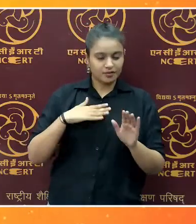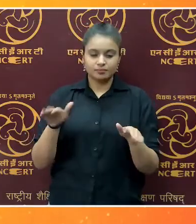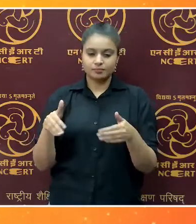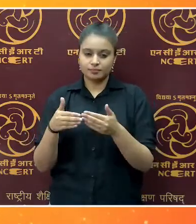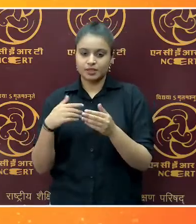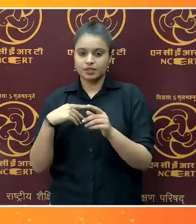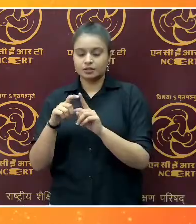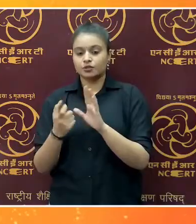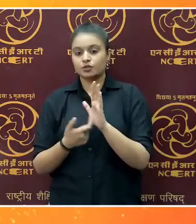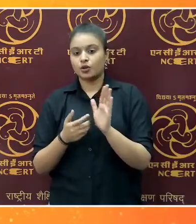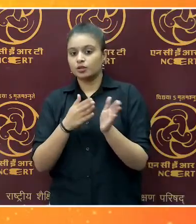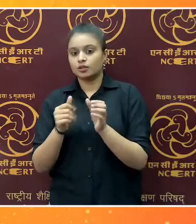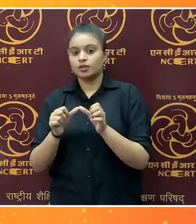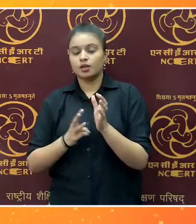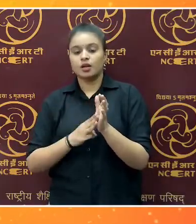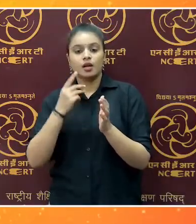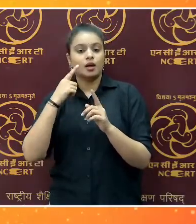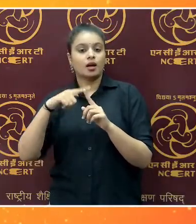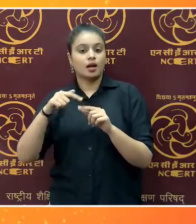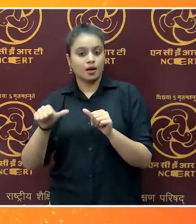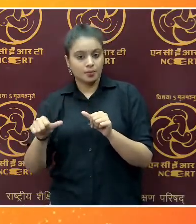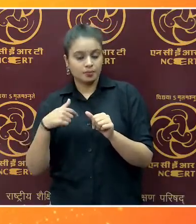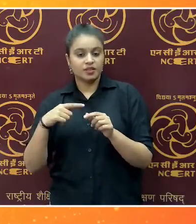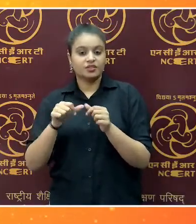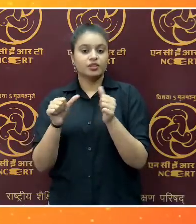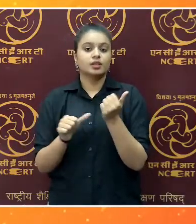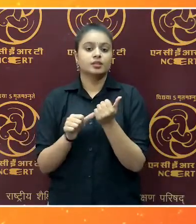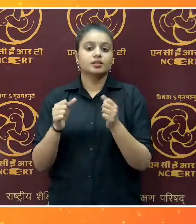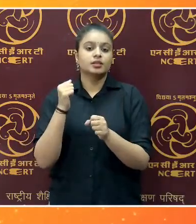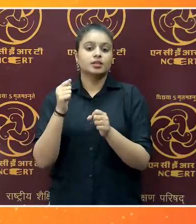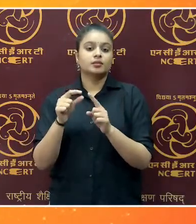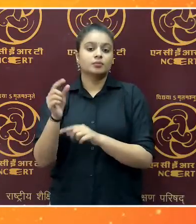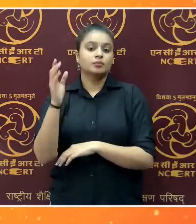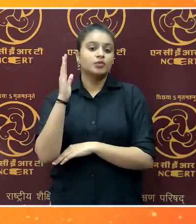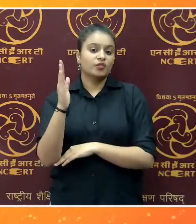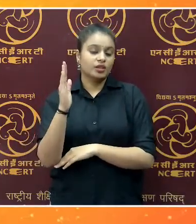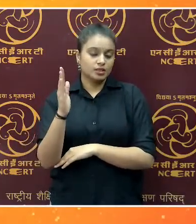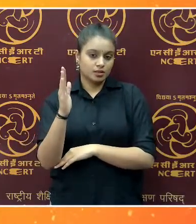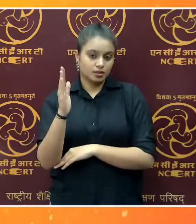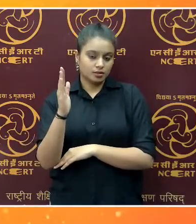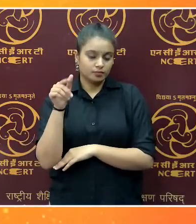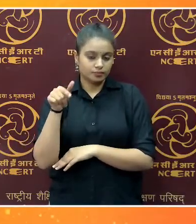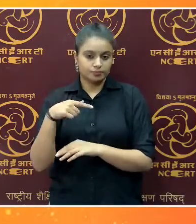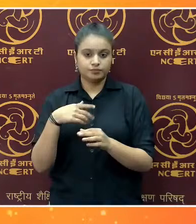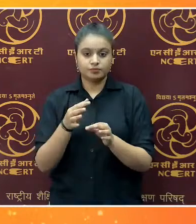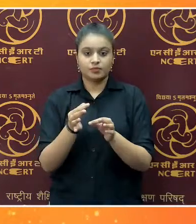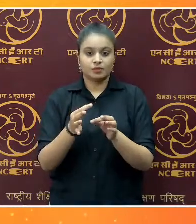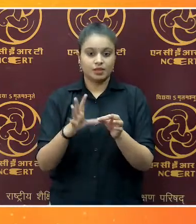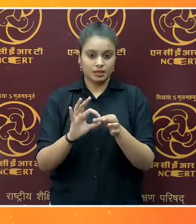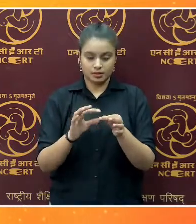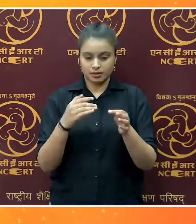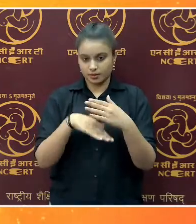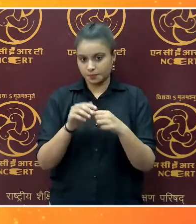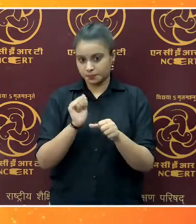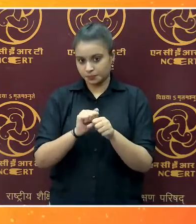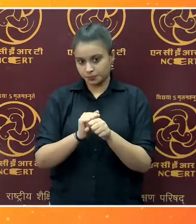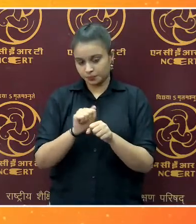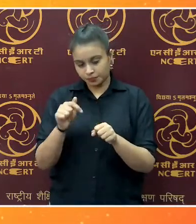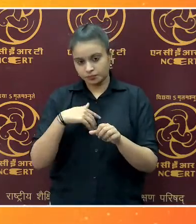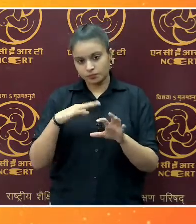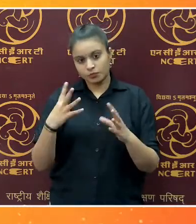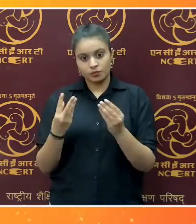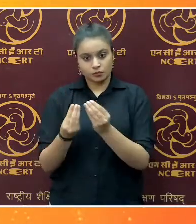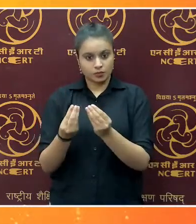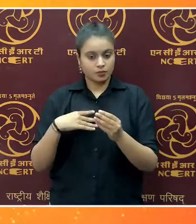us Dr. Amit Ranjan, Assistant Professor from CIET. Sir, namaskar and very warm welcome to the session. And we both are